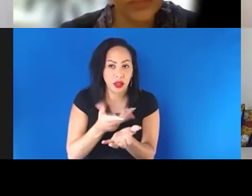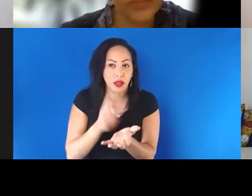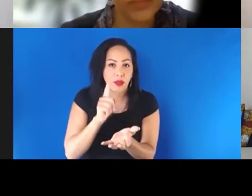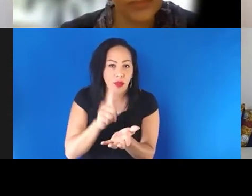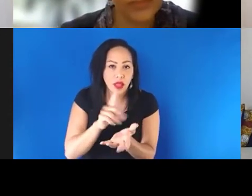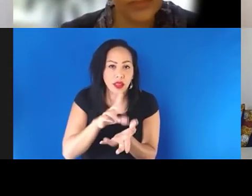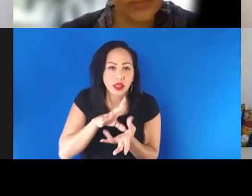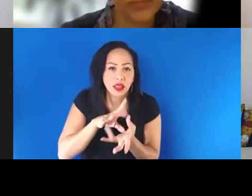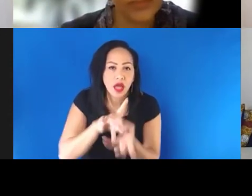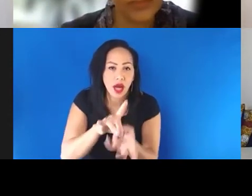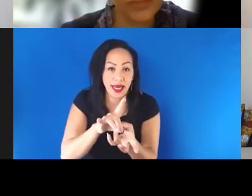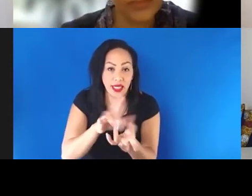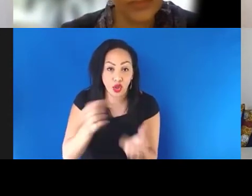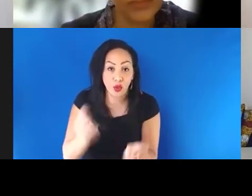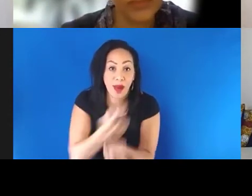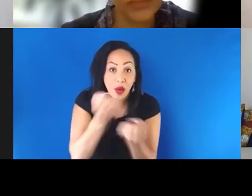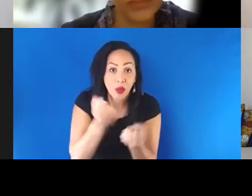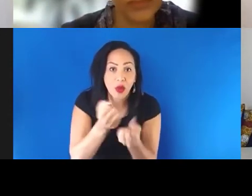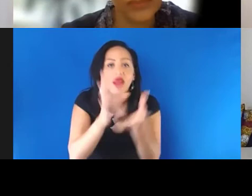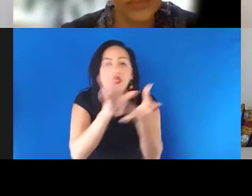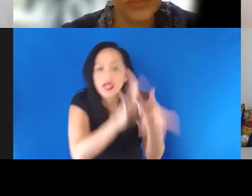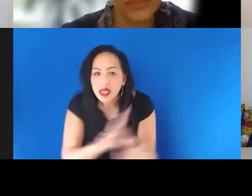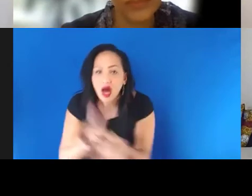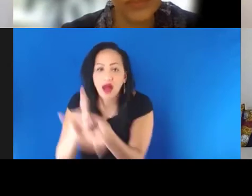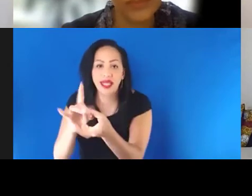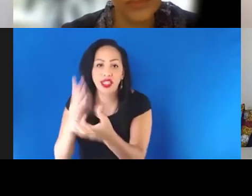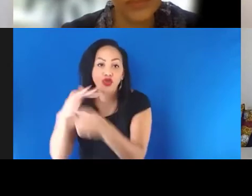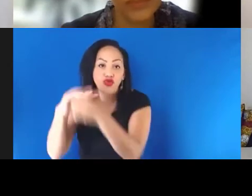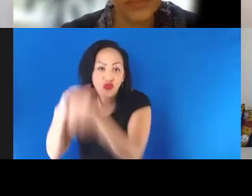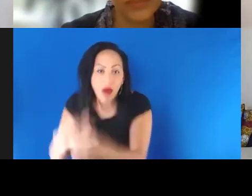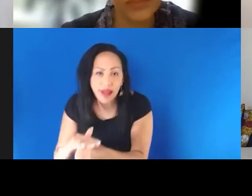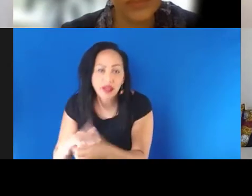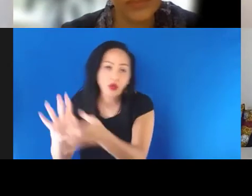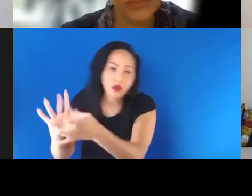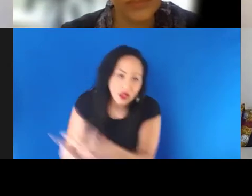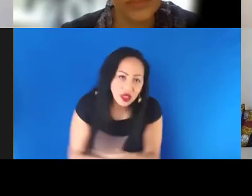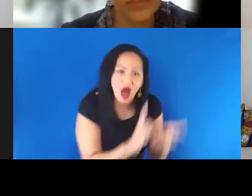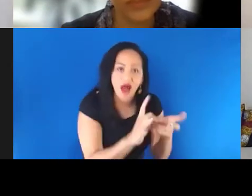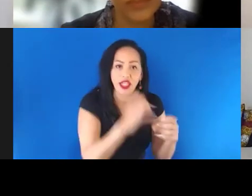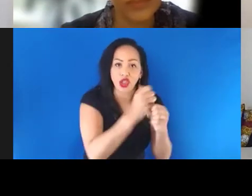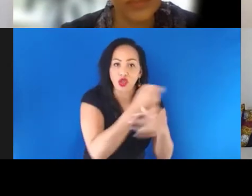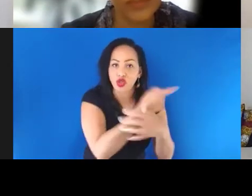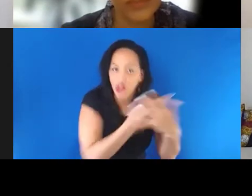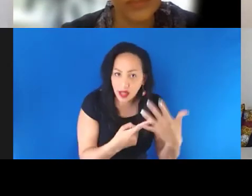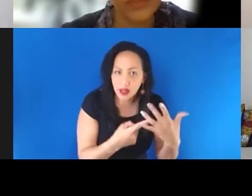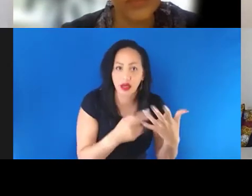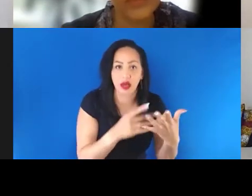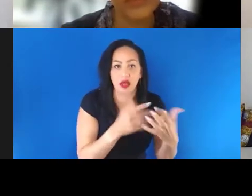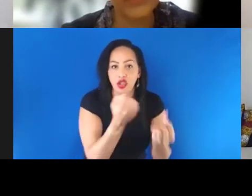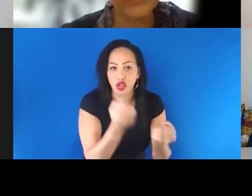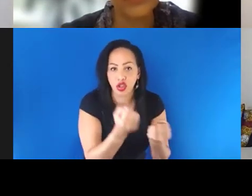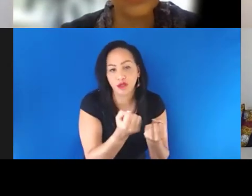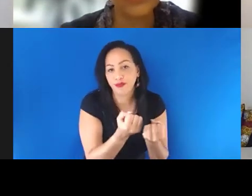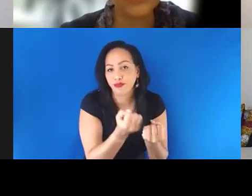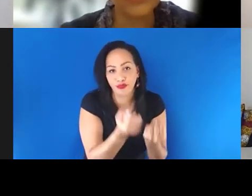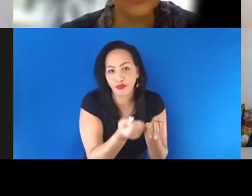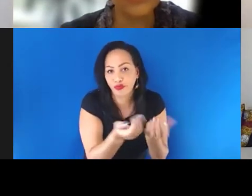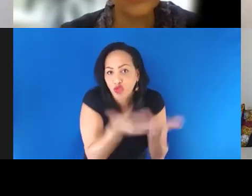of racial justice, gender justice, having gender justice be broad enough to consider issues